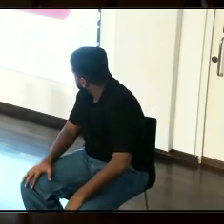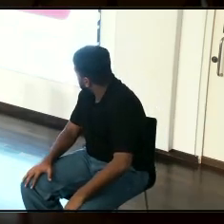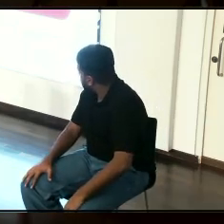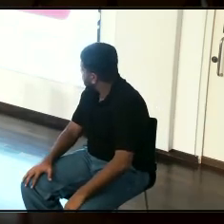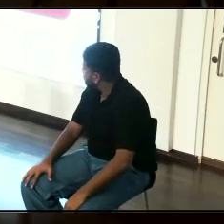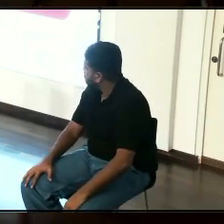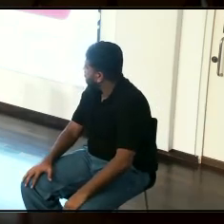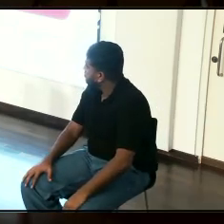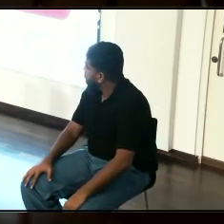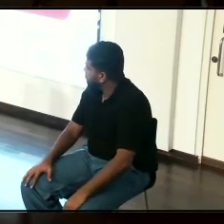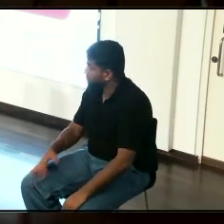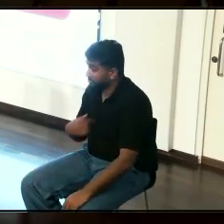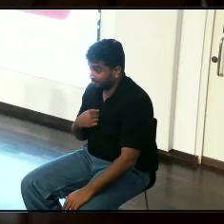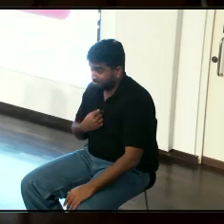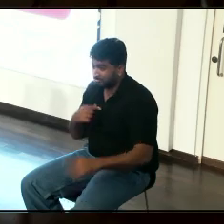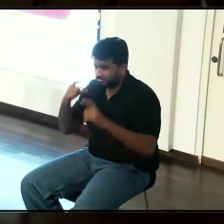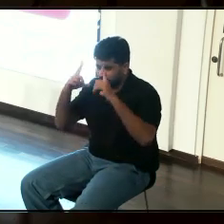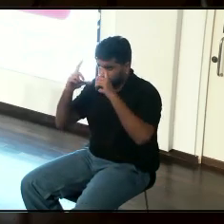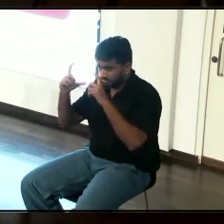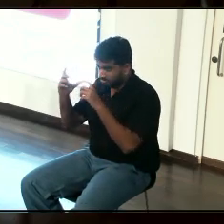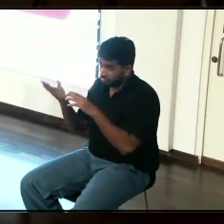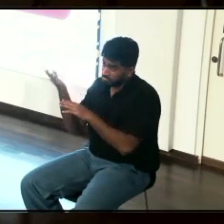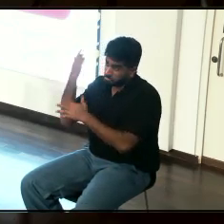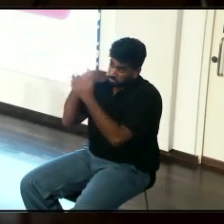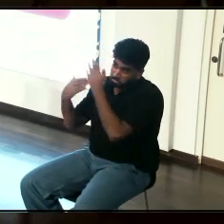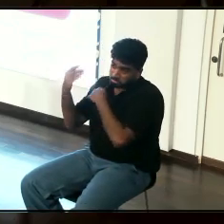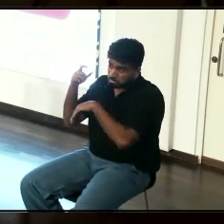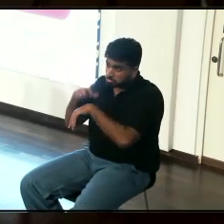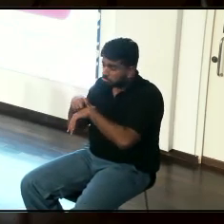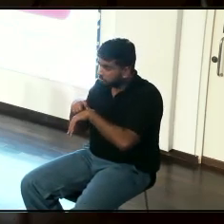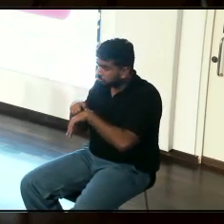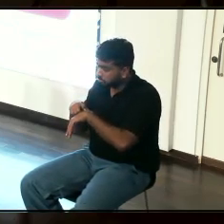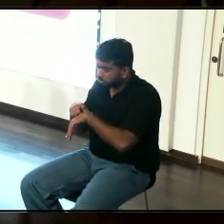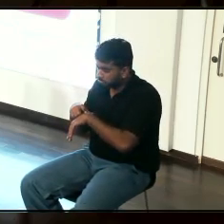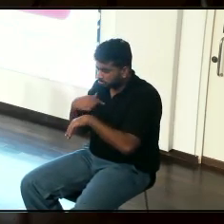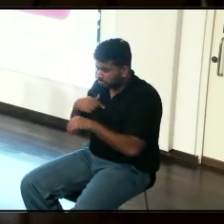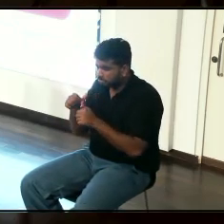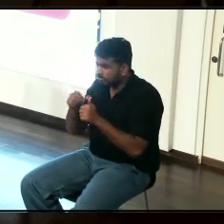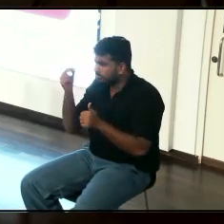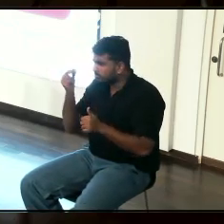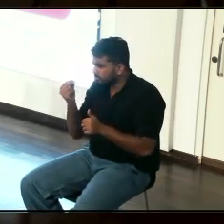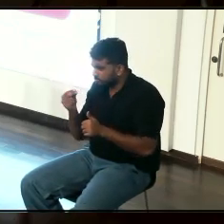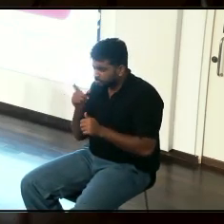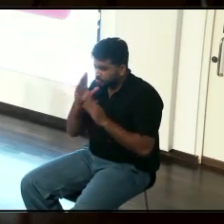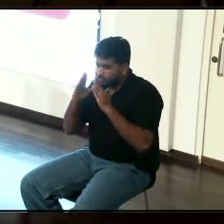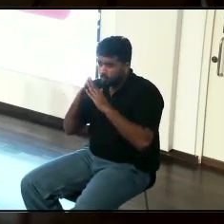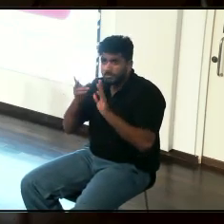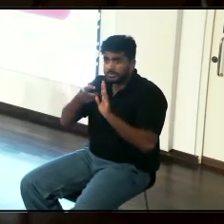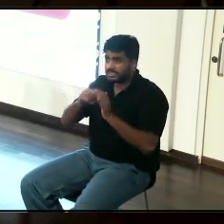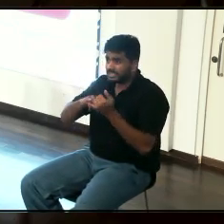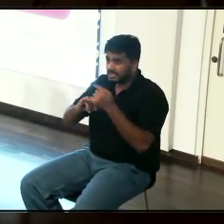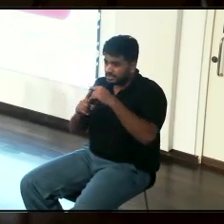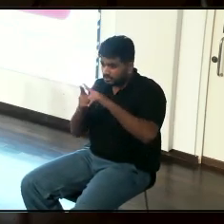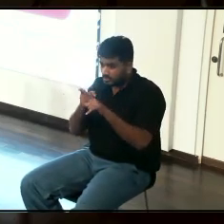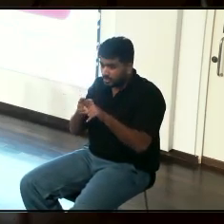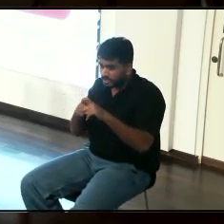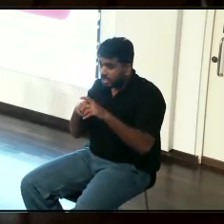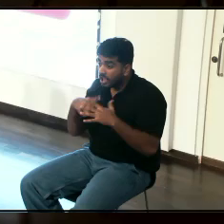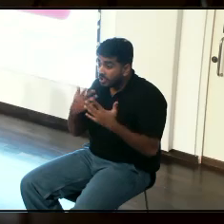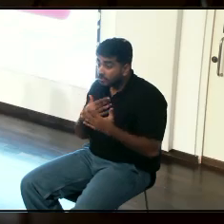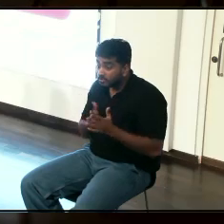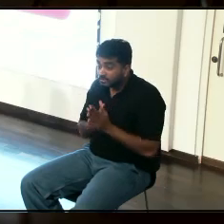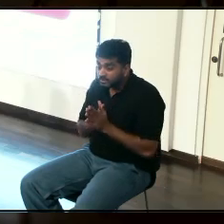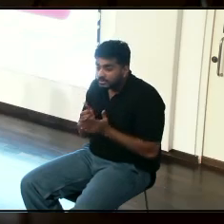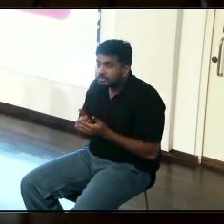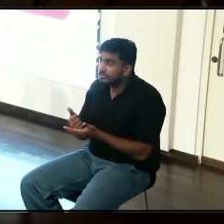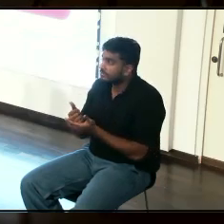So, as a photographer, in the early days, it was actually the architectural aesthetics of the home that drew me. Goan